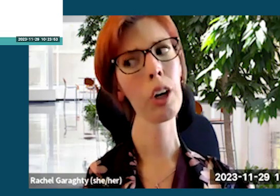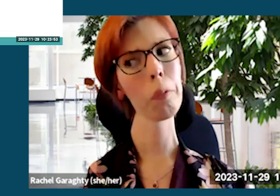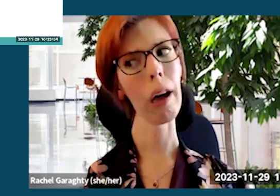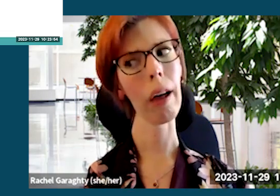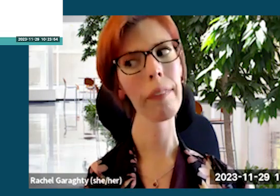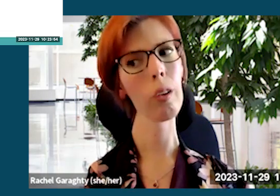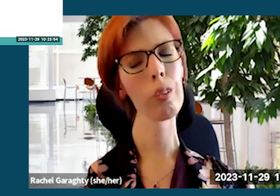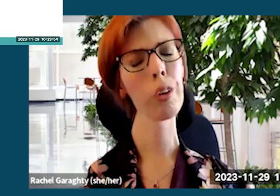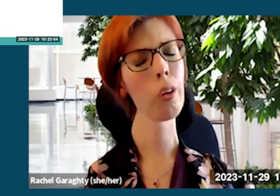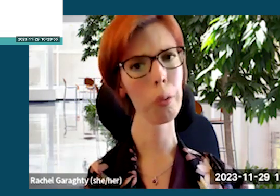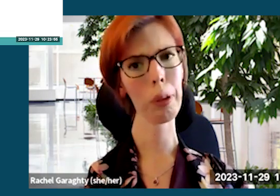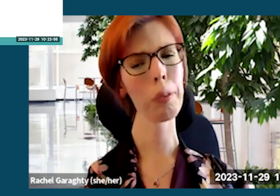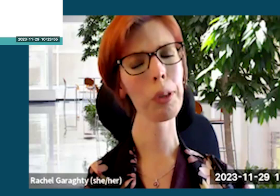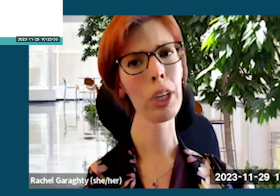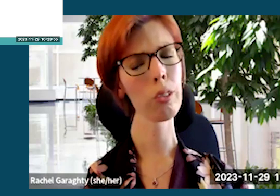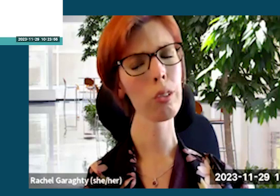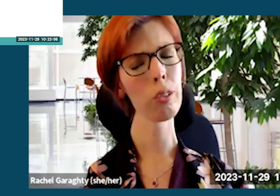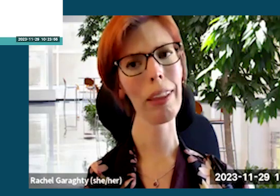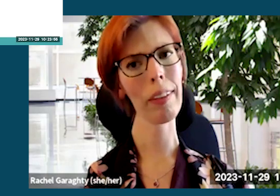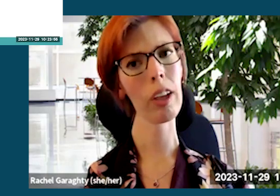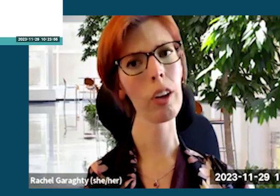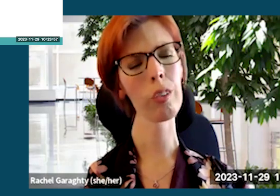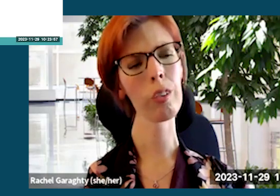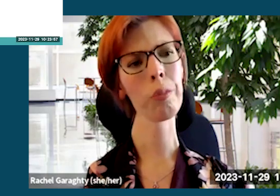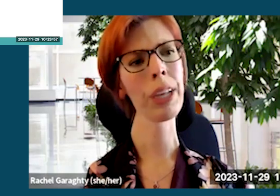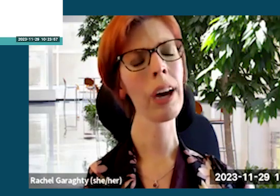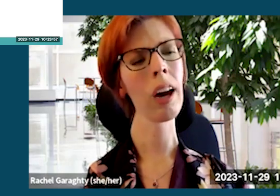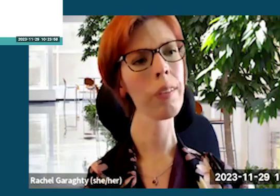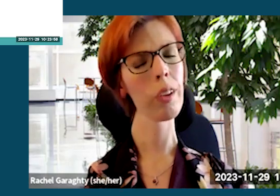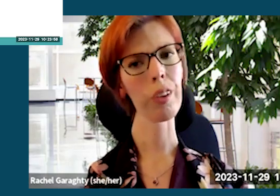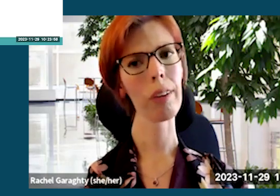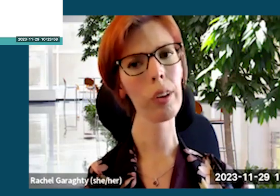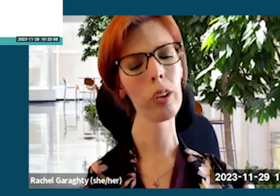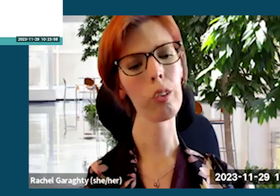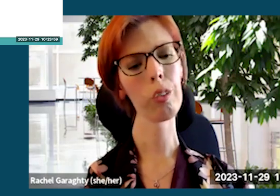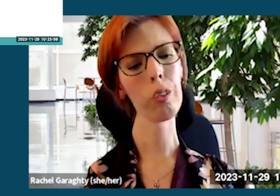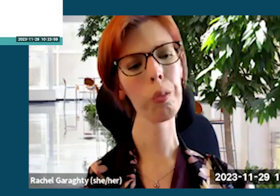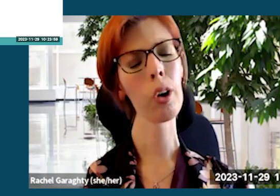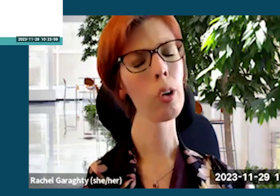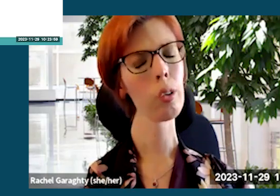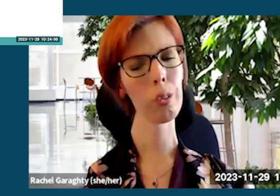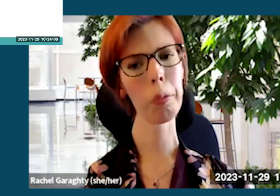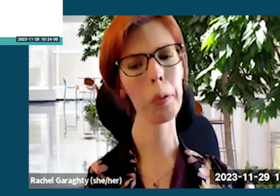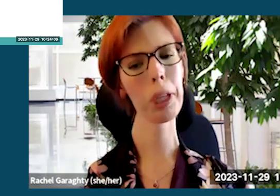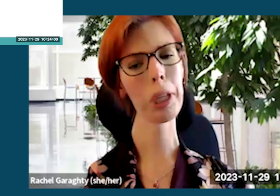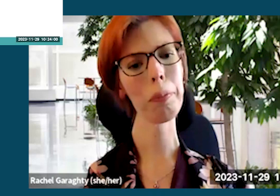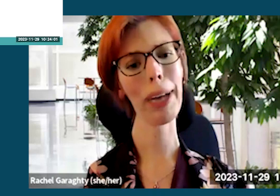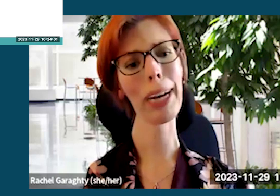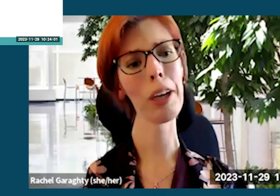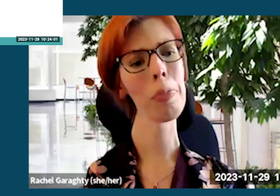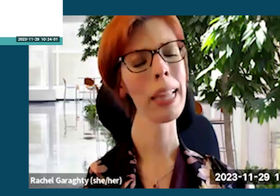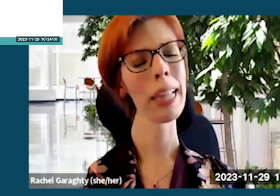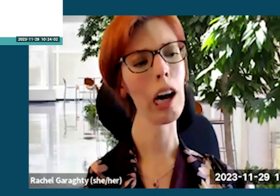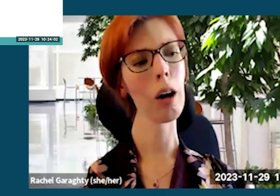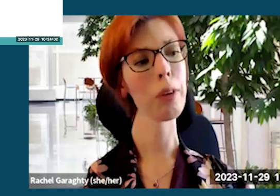training models for people with disabilities. These efforts were supported